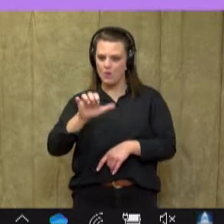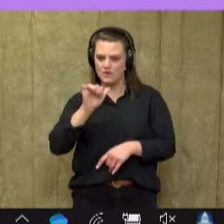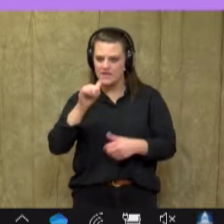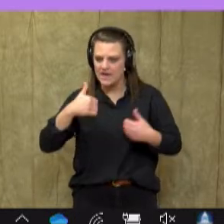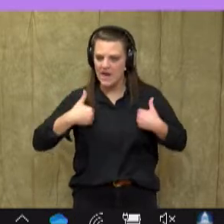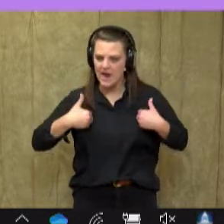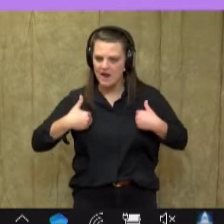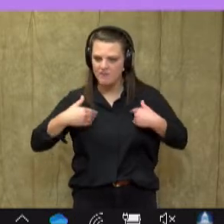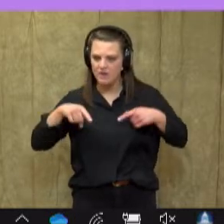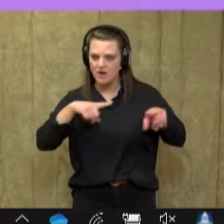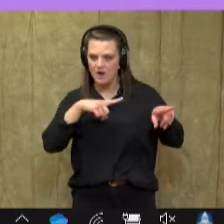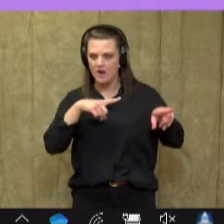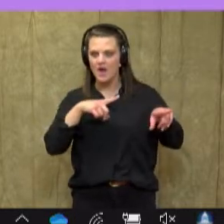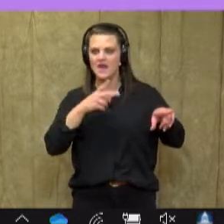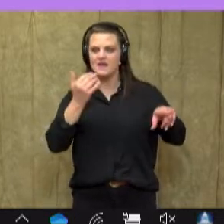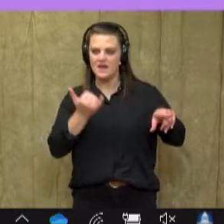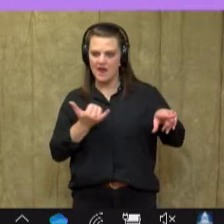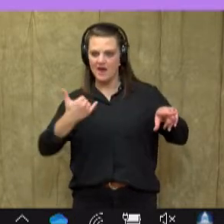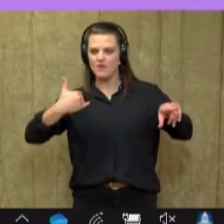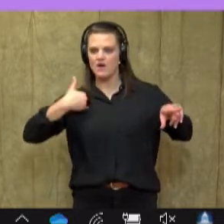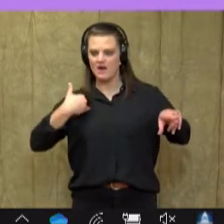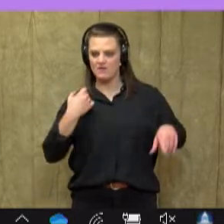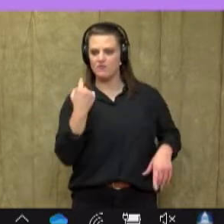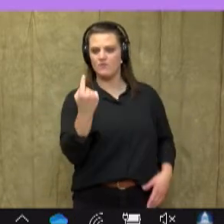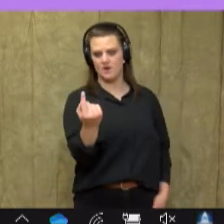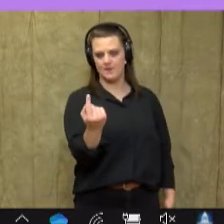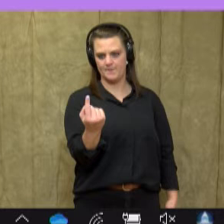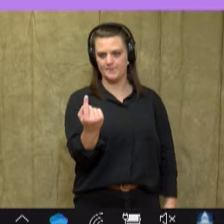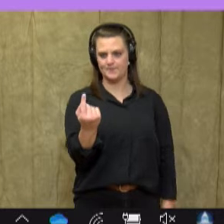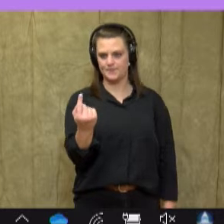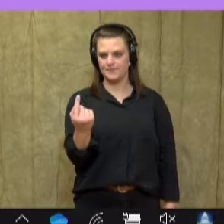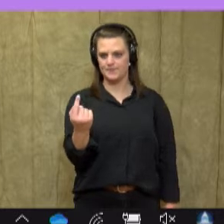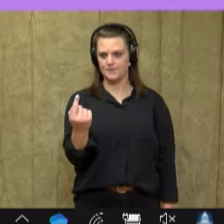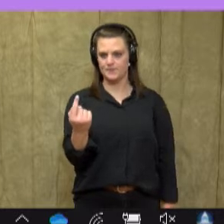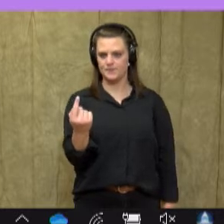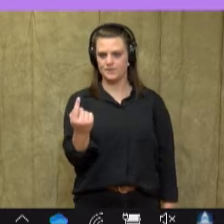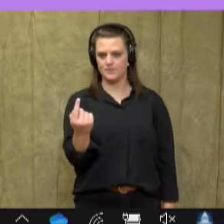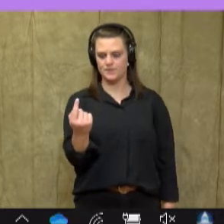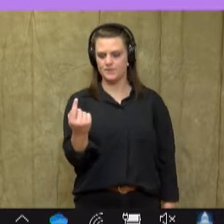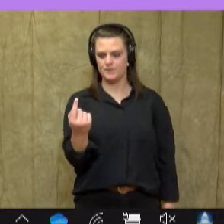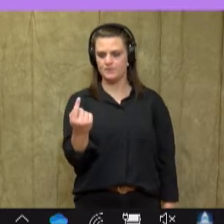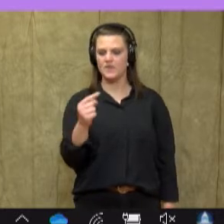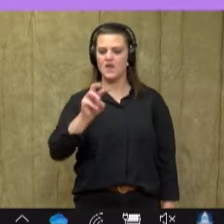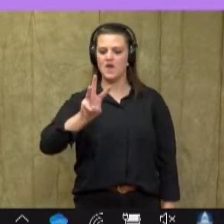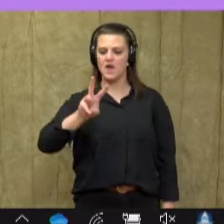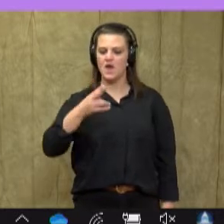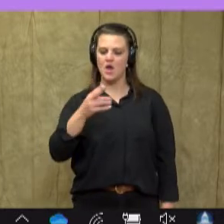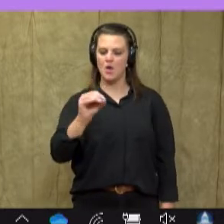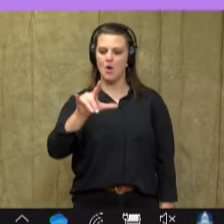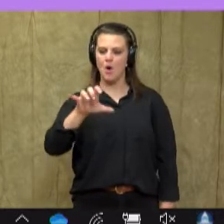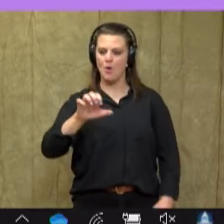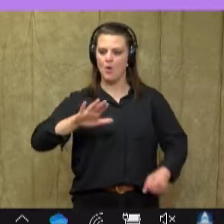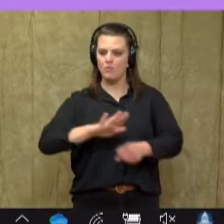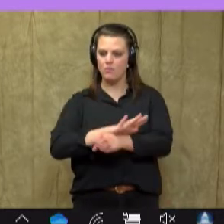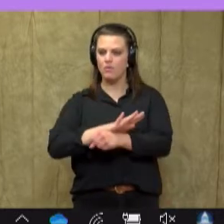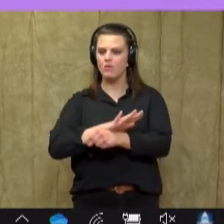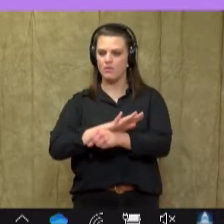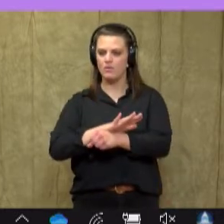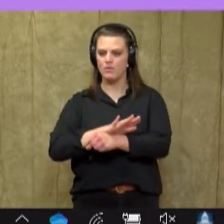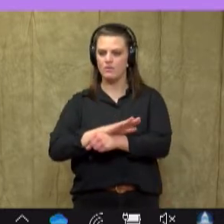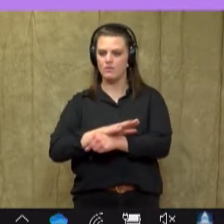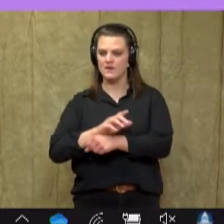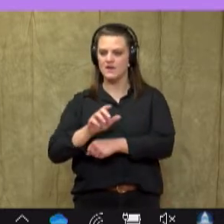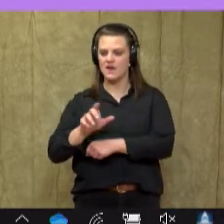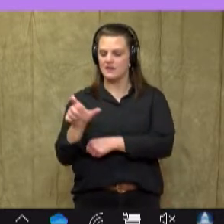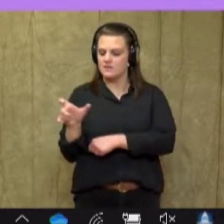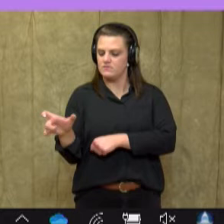that we have one whole, we write a 1 there. So we have 1 whole. And then this place